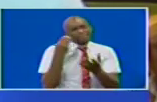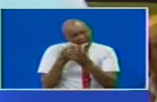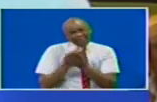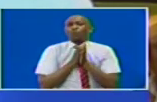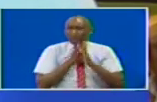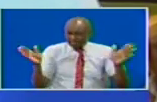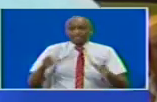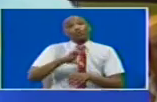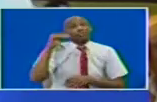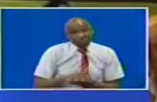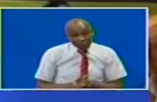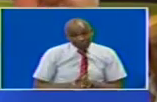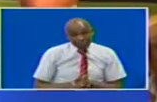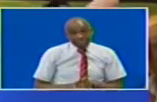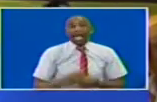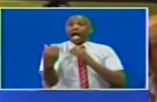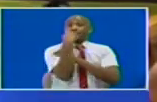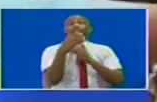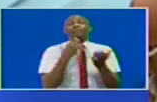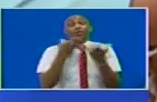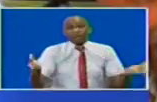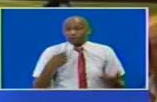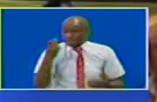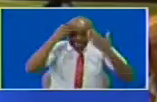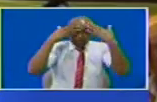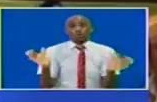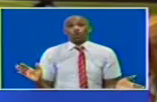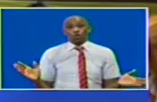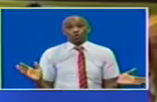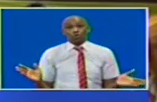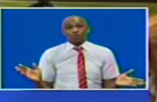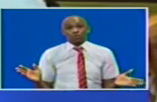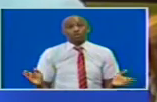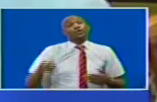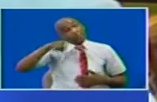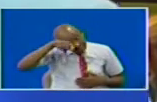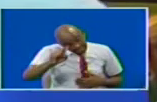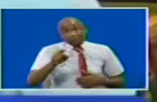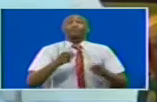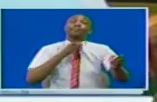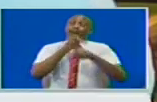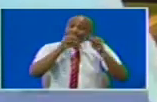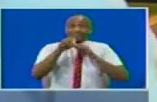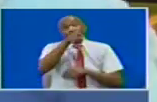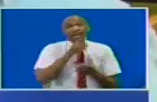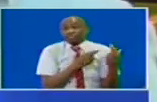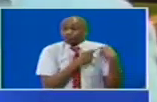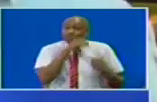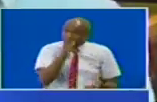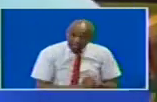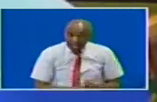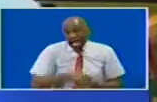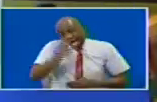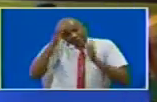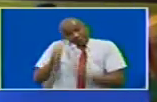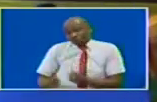raia. Umeulizwa pesa iko wapi, unasema sijui. Na wewe ulikuwa unasimamia pale. Mwenzako